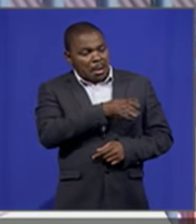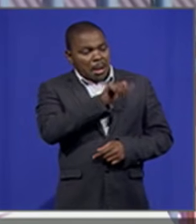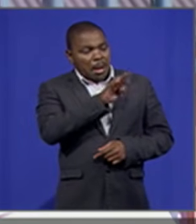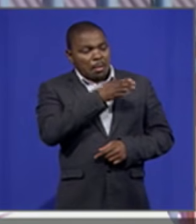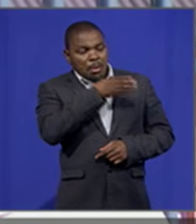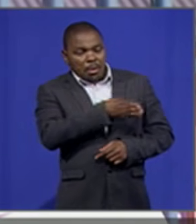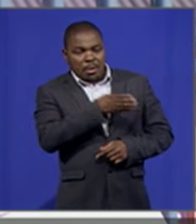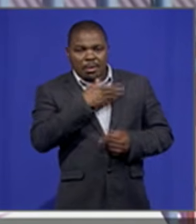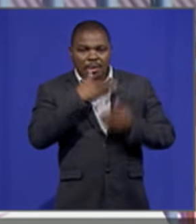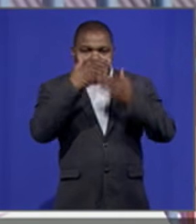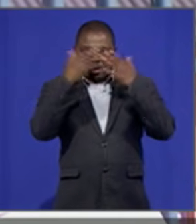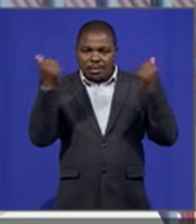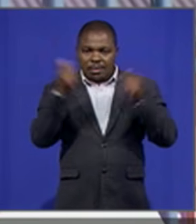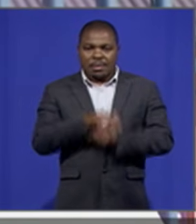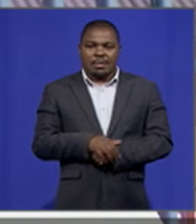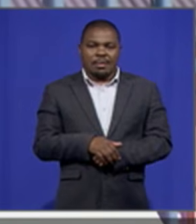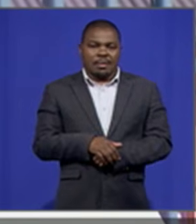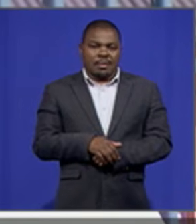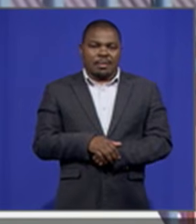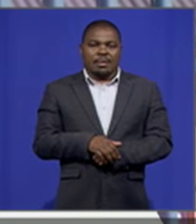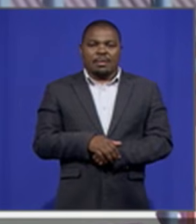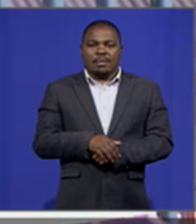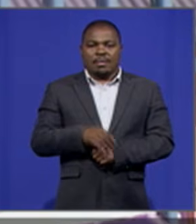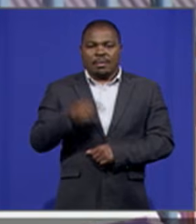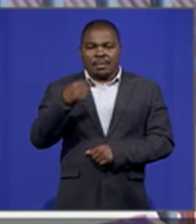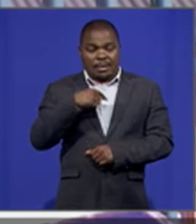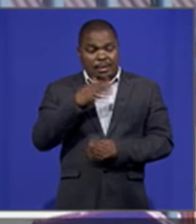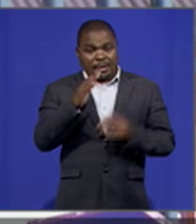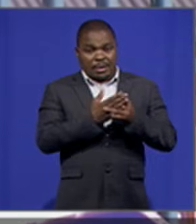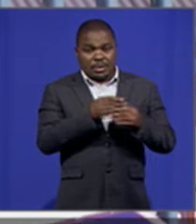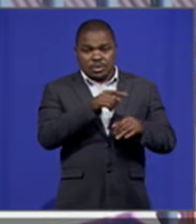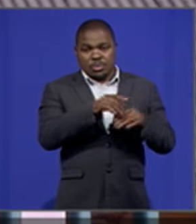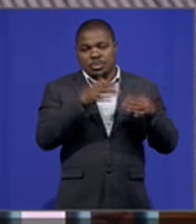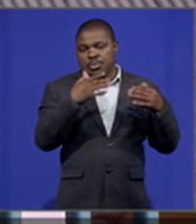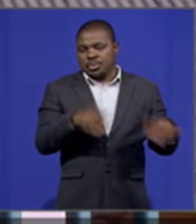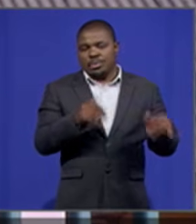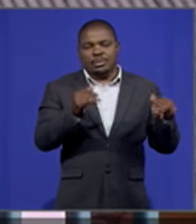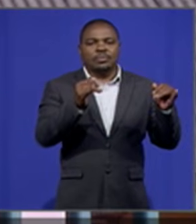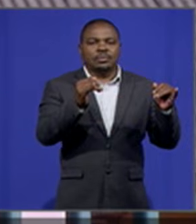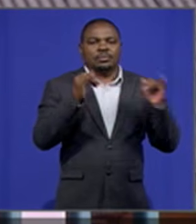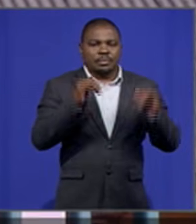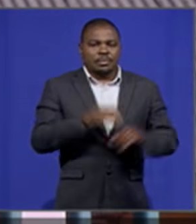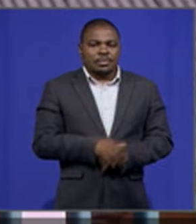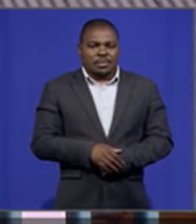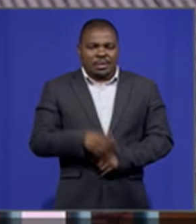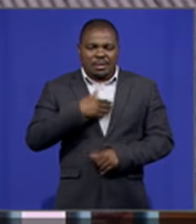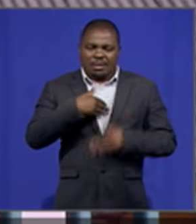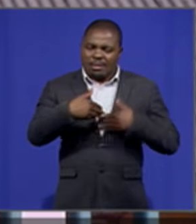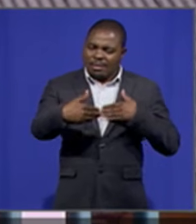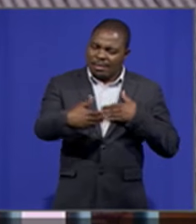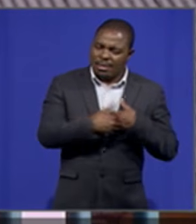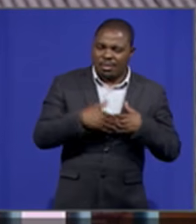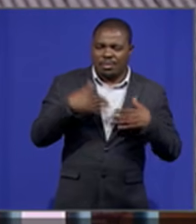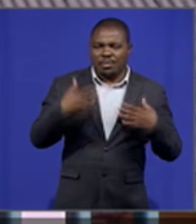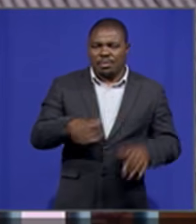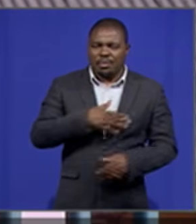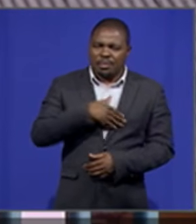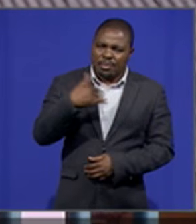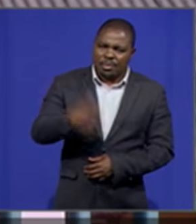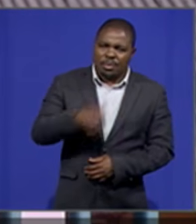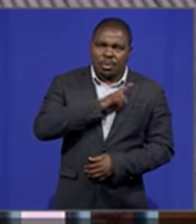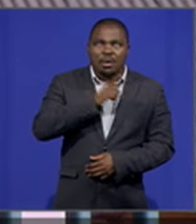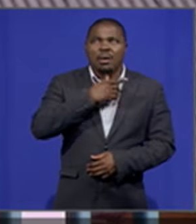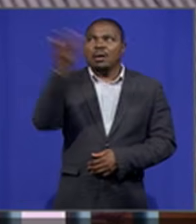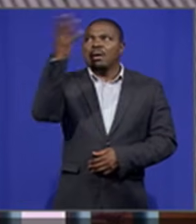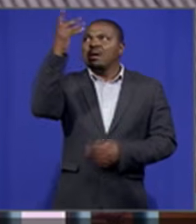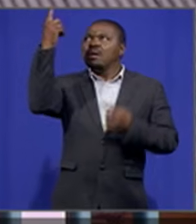It's a shock mo ba berekeng re kopa gore the case ena it's a serious. I'm hurt. Pula mi botlhoko thata gore batho ba tsoko ba tswang ko